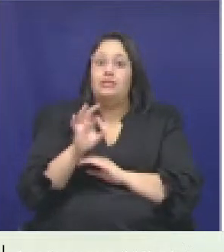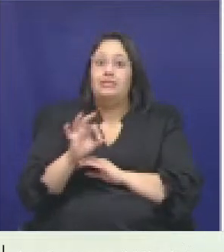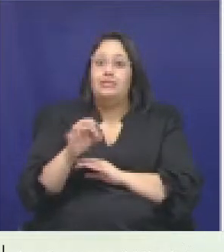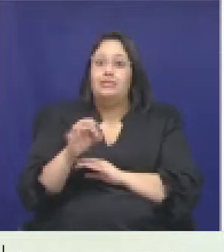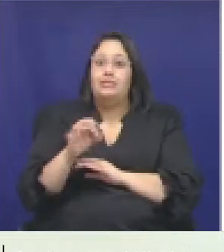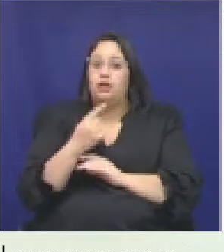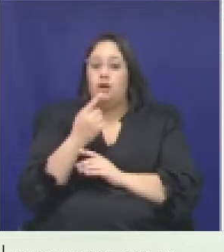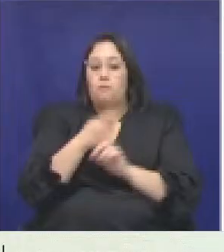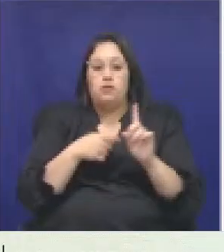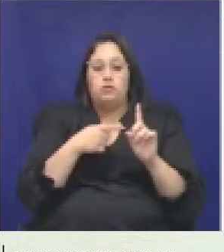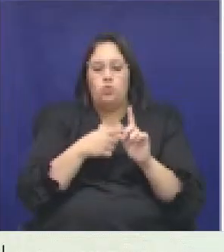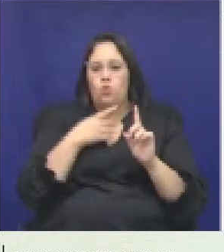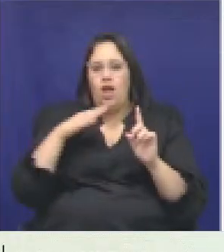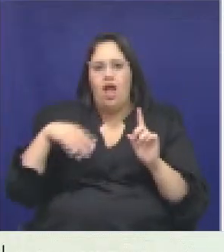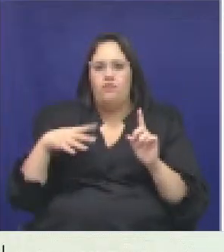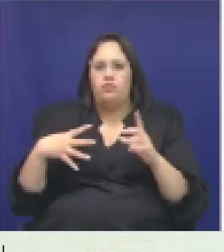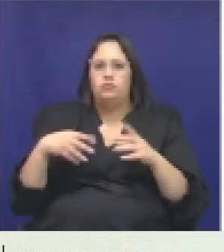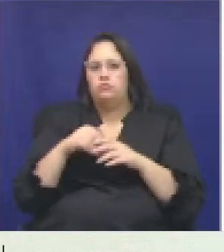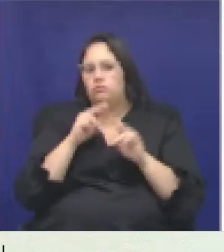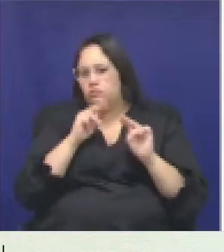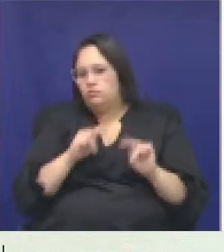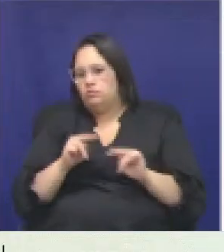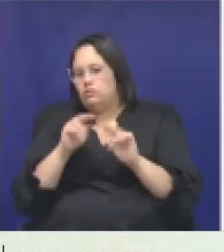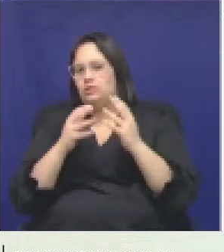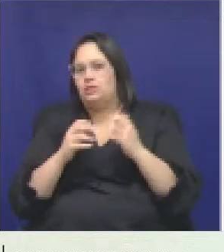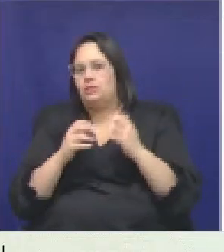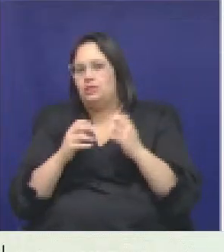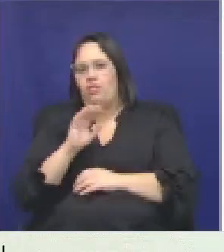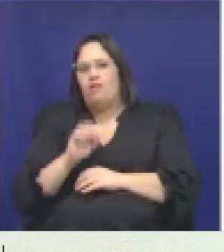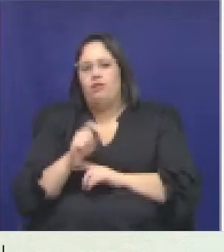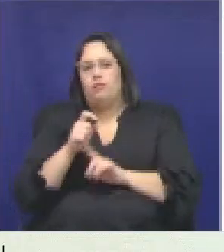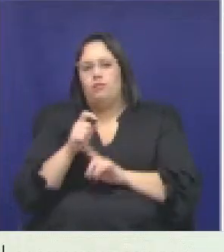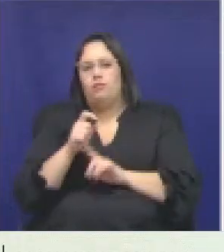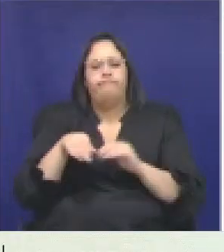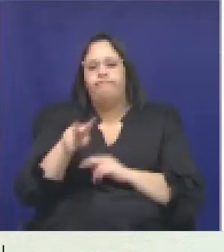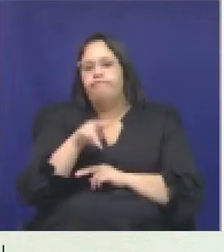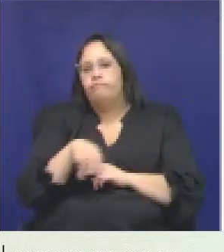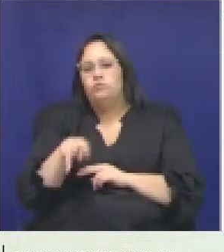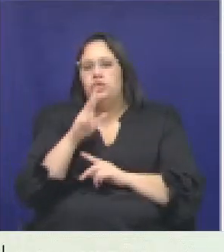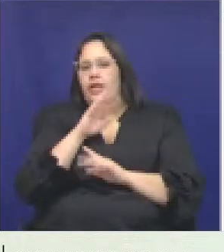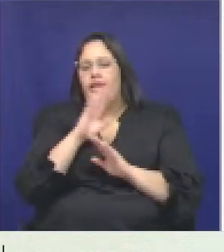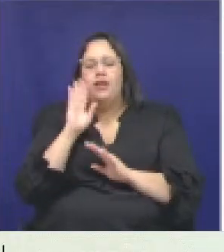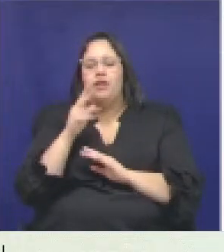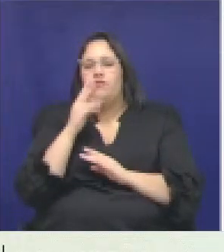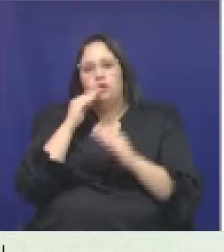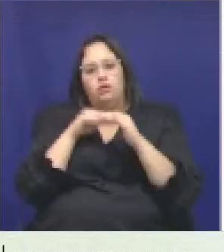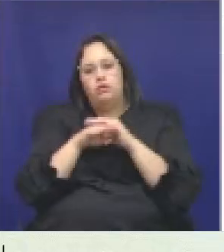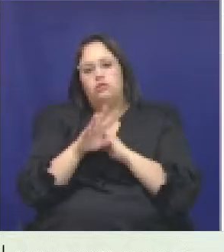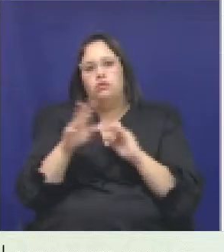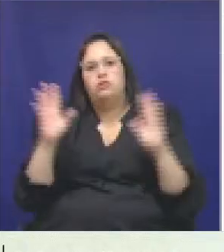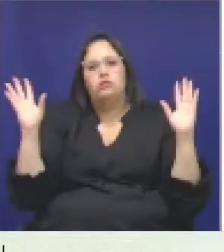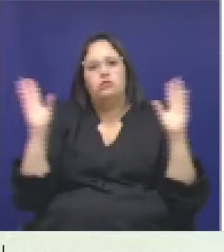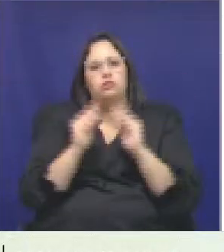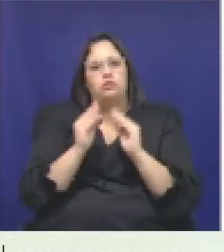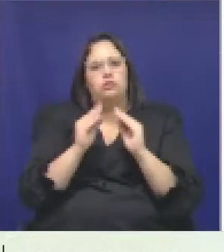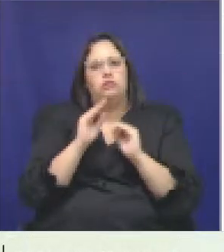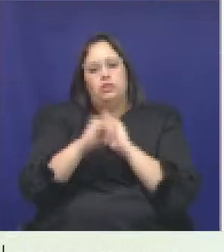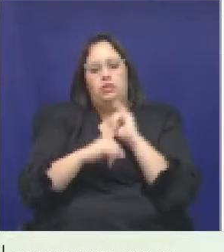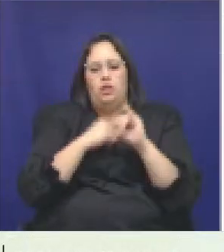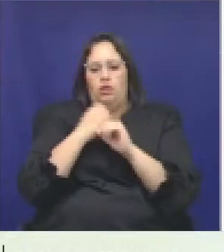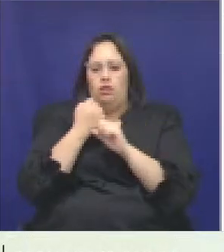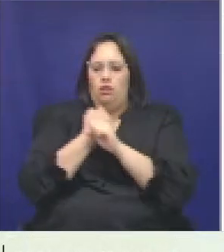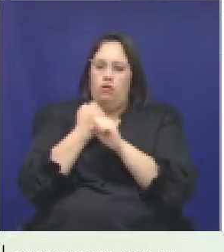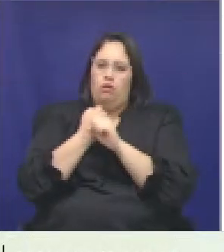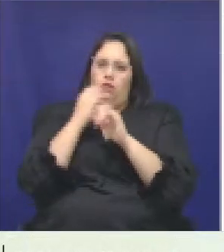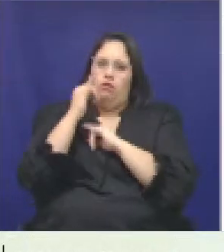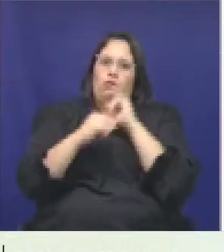by someone who has never been inside Statistics SA, has never attended even a symposium of the International Labour